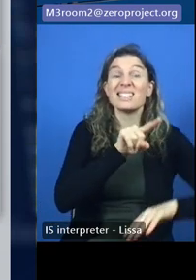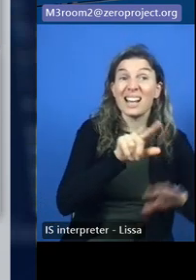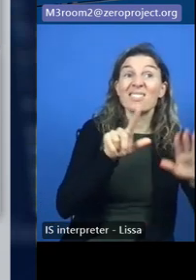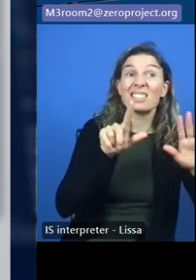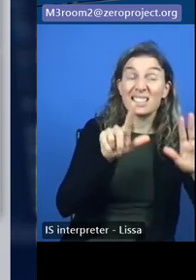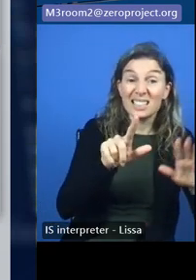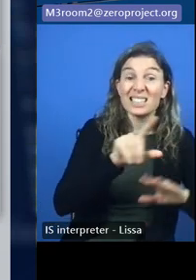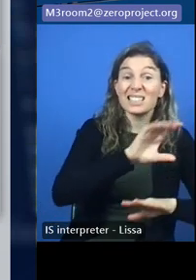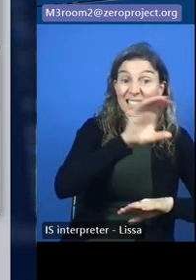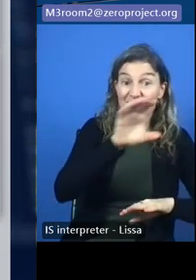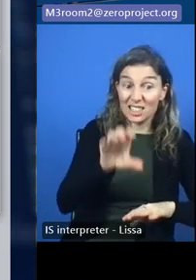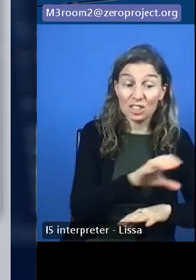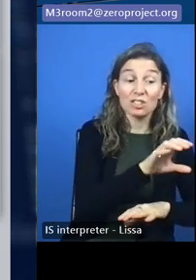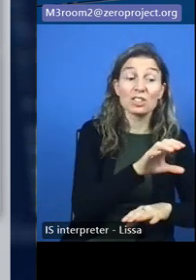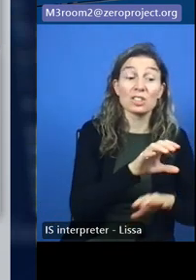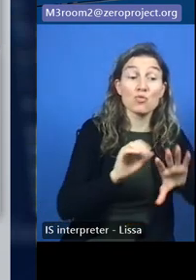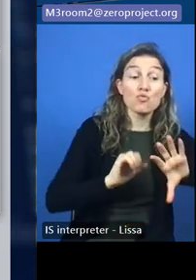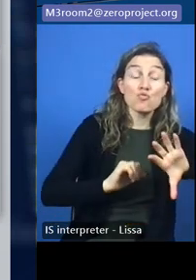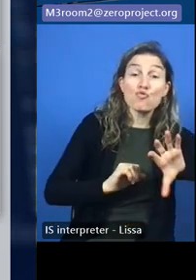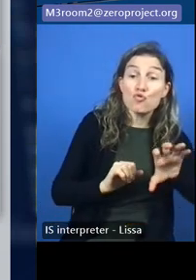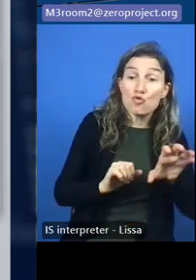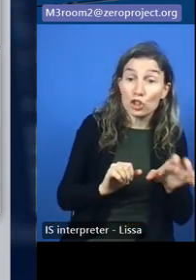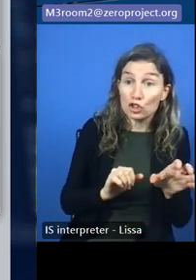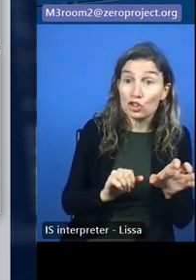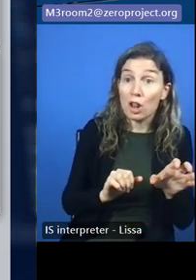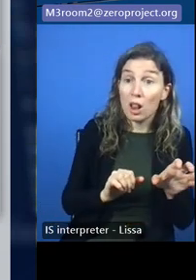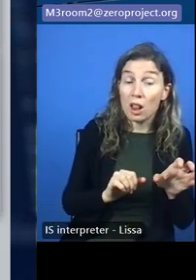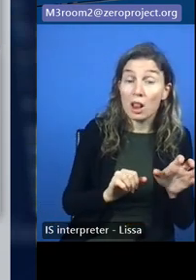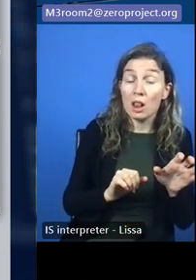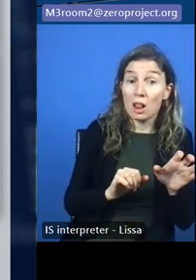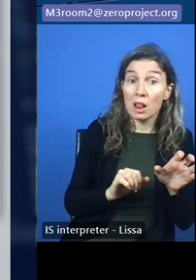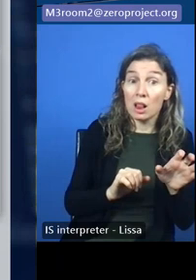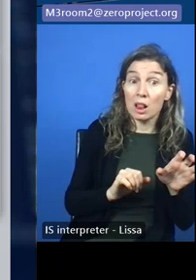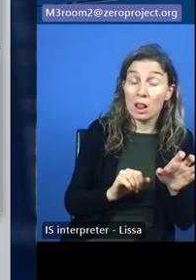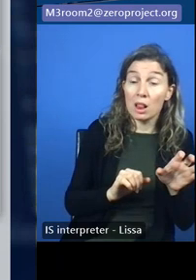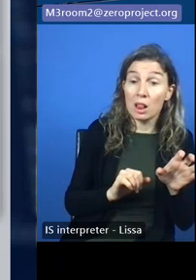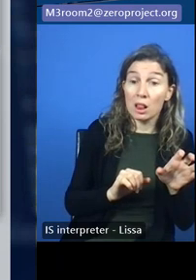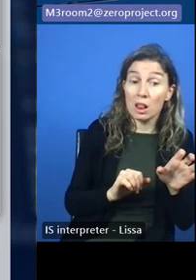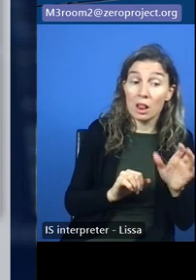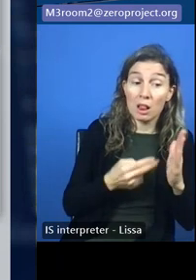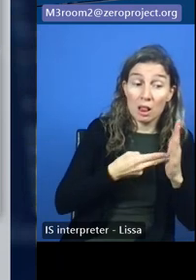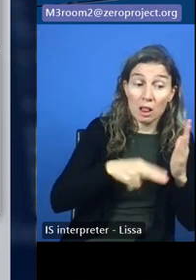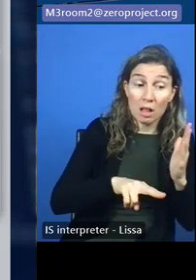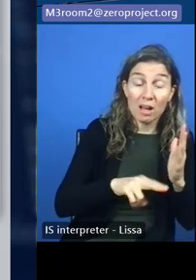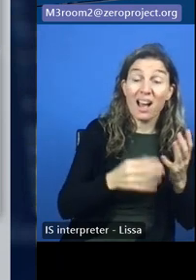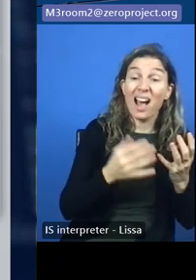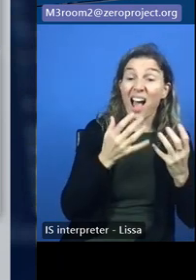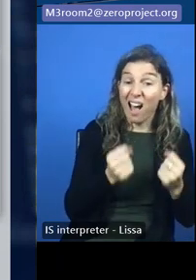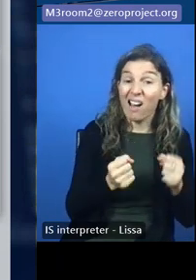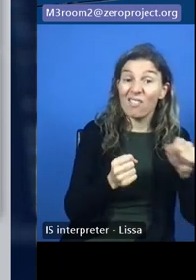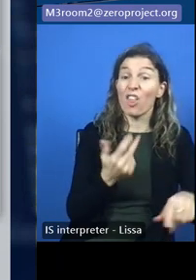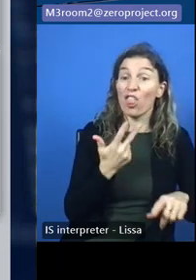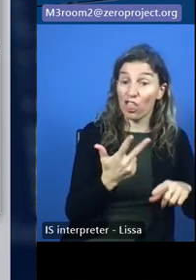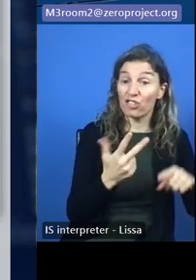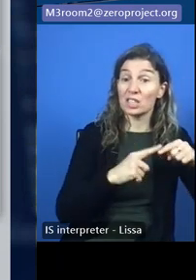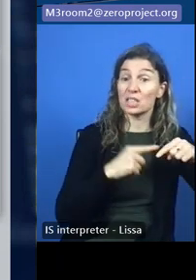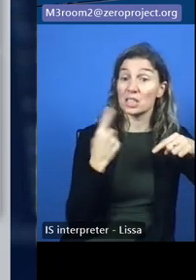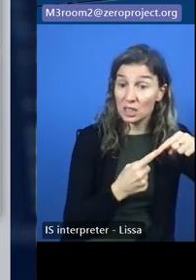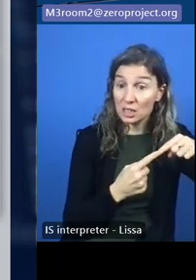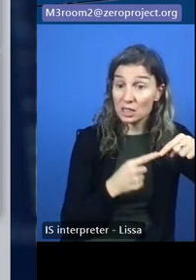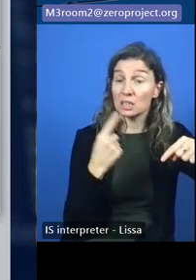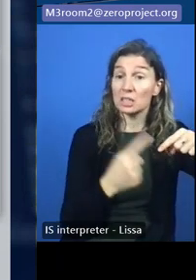on disability that has already gone through three reporting cycles using these traditional formats,